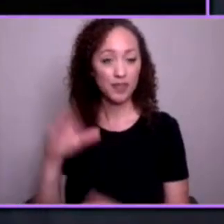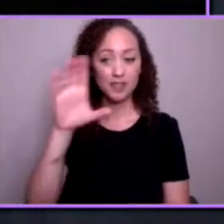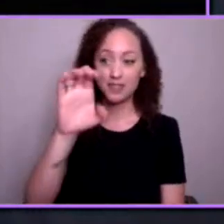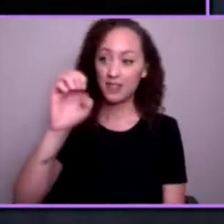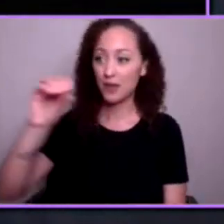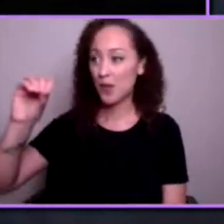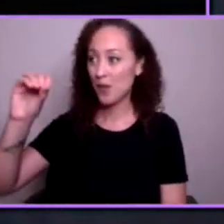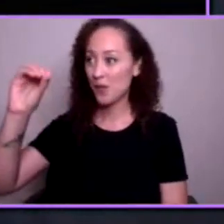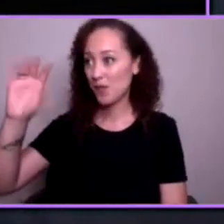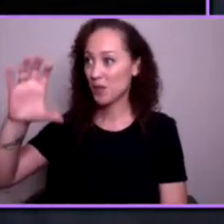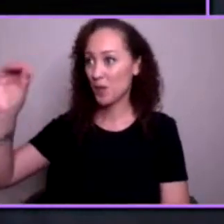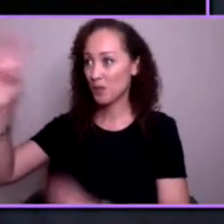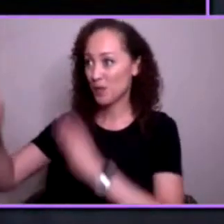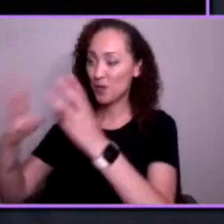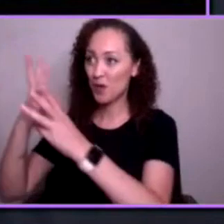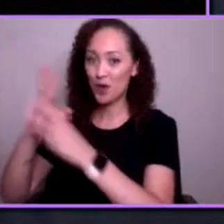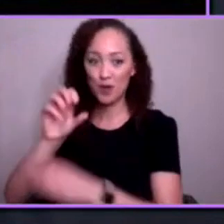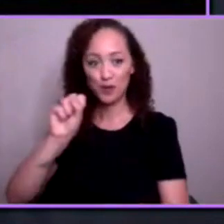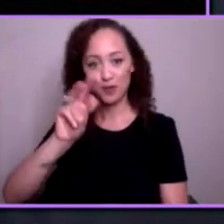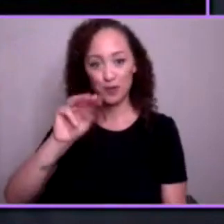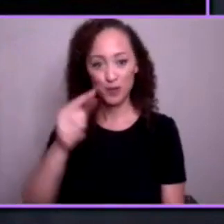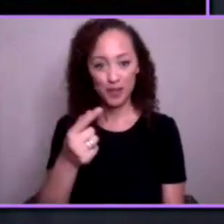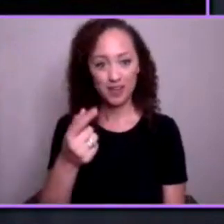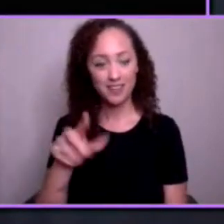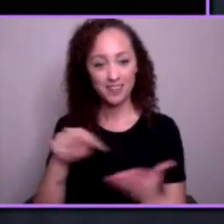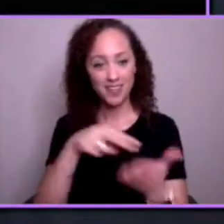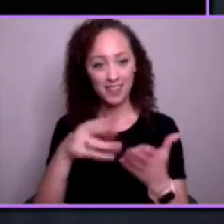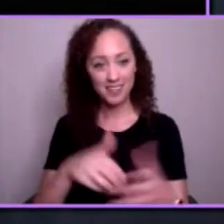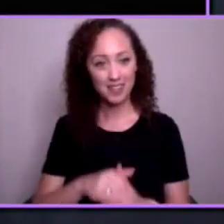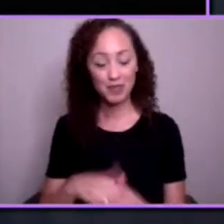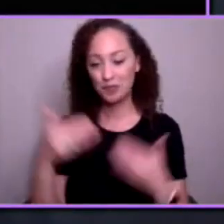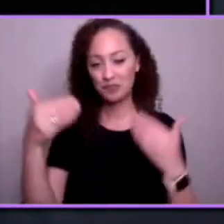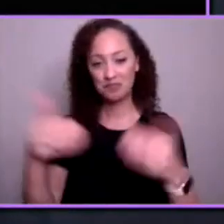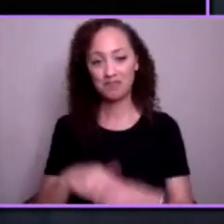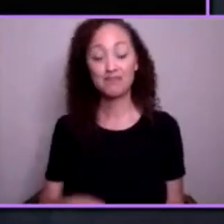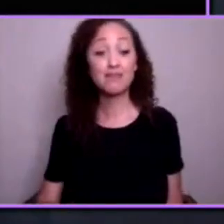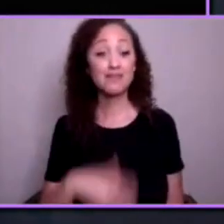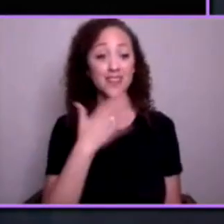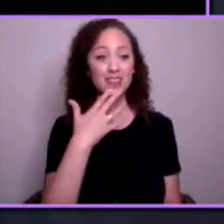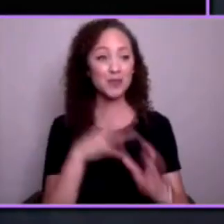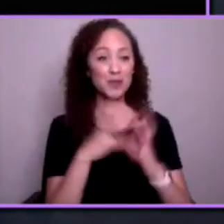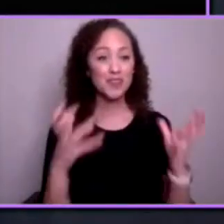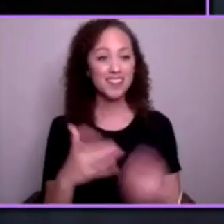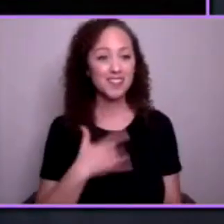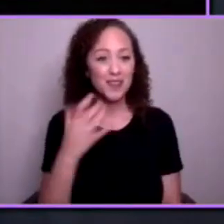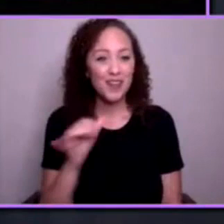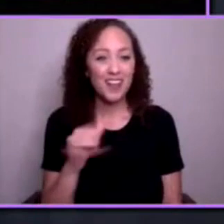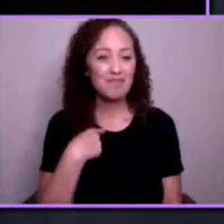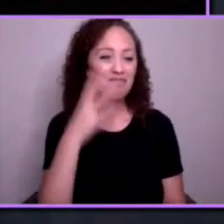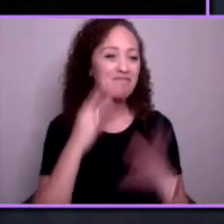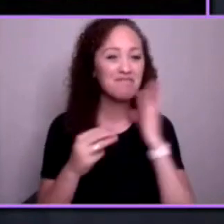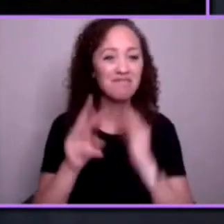swing dancing. So take it away, Jan. Well, thank you so much. And I feel like I've been in a master's class for the last hour and 45 minutes.